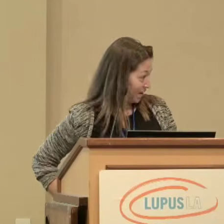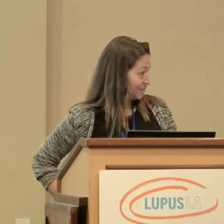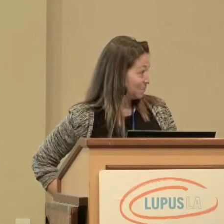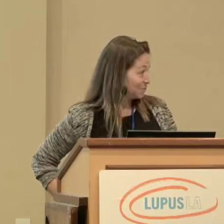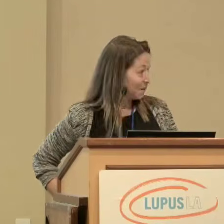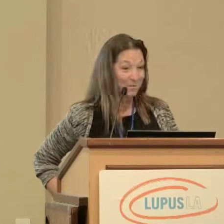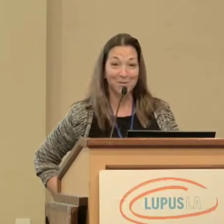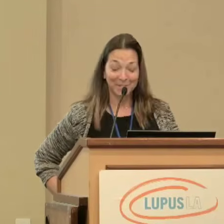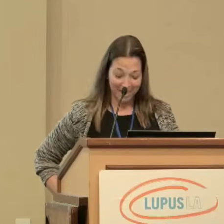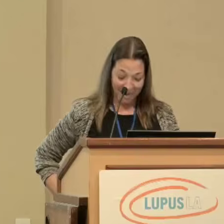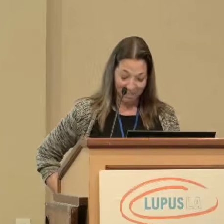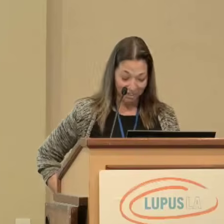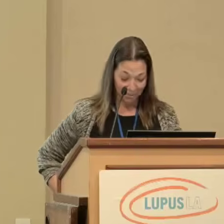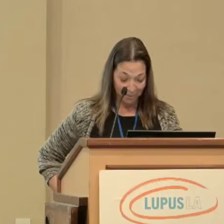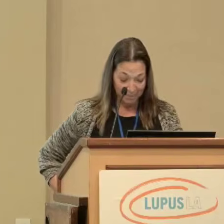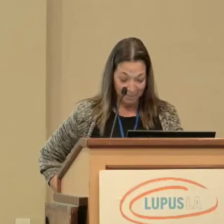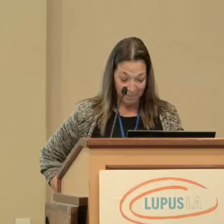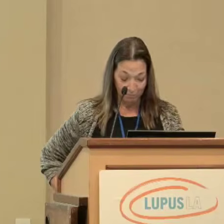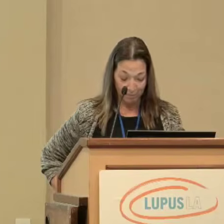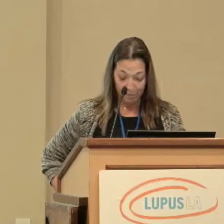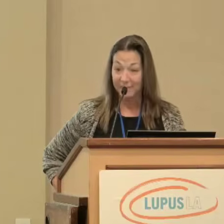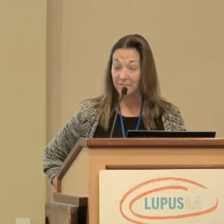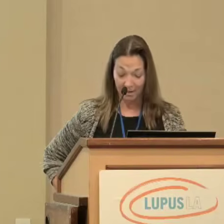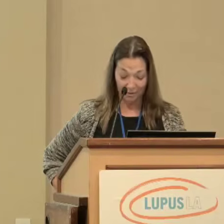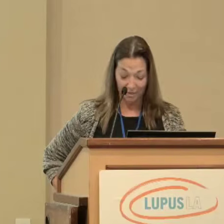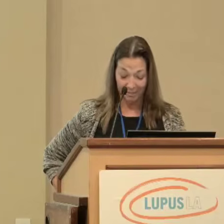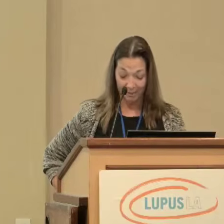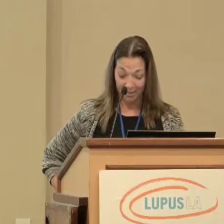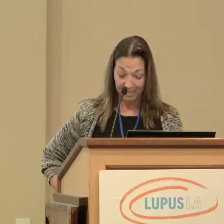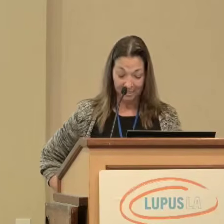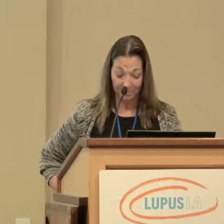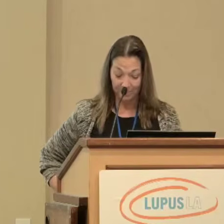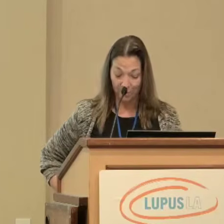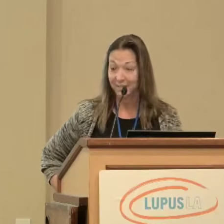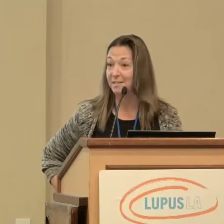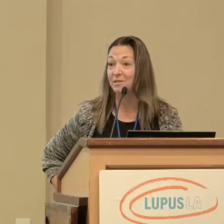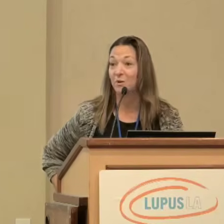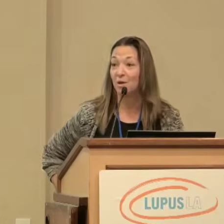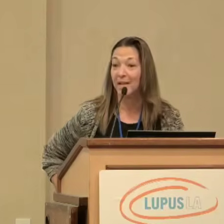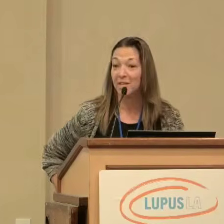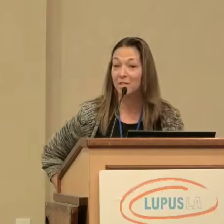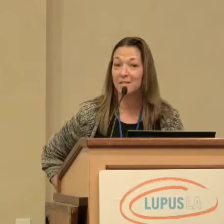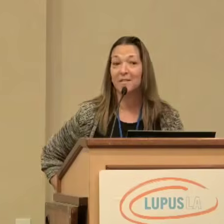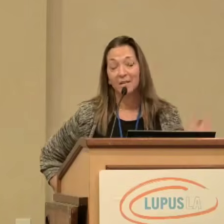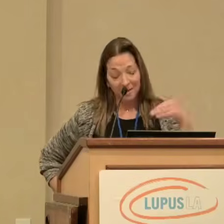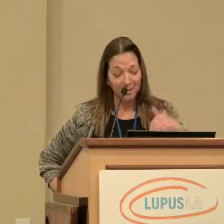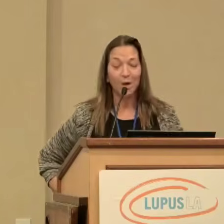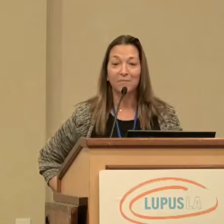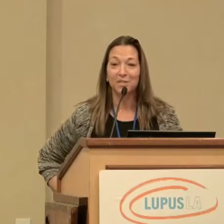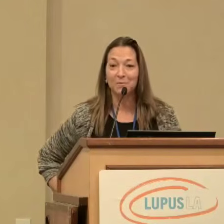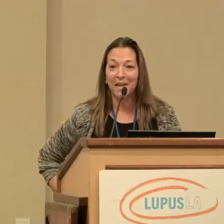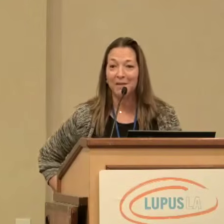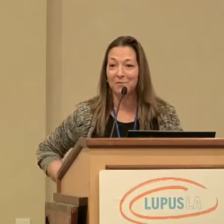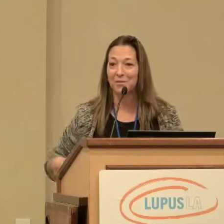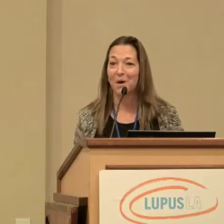Medical Advisory Board members, and she's going to be speaking on reproductive health in lupus, best practices for all ages, and then we'll